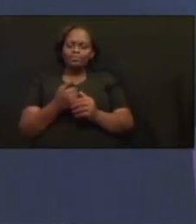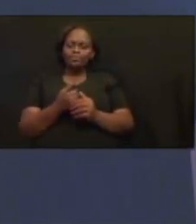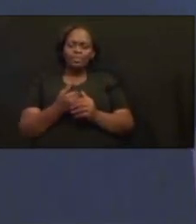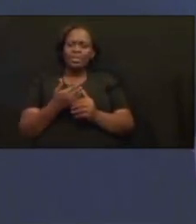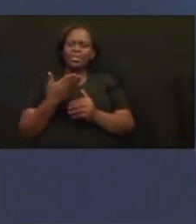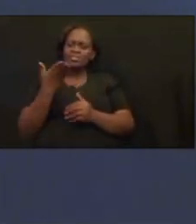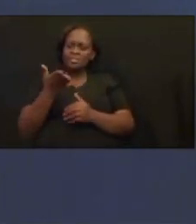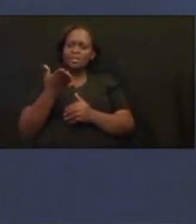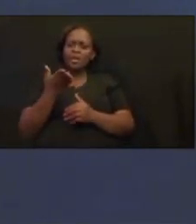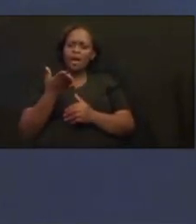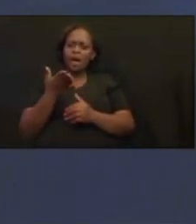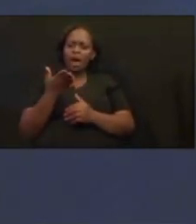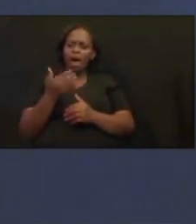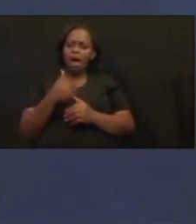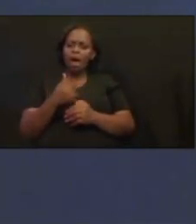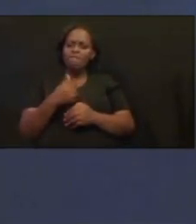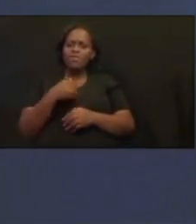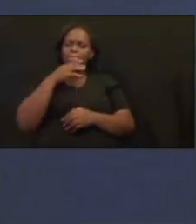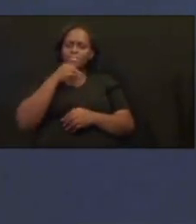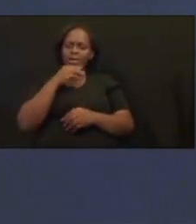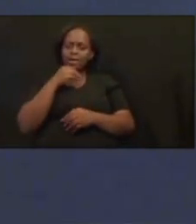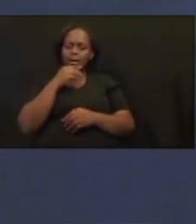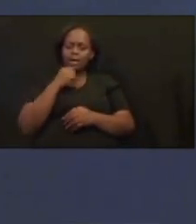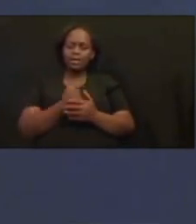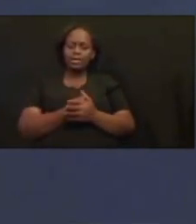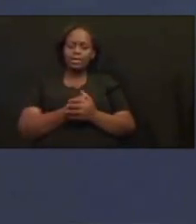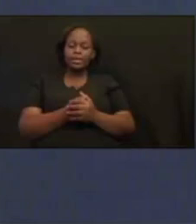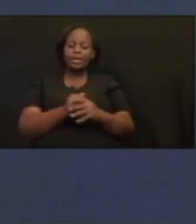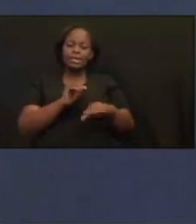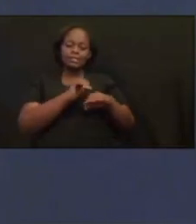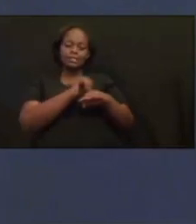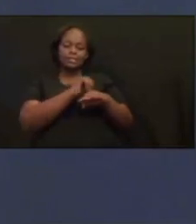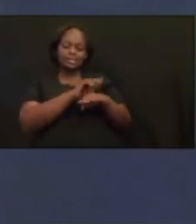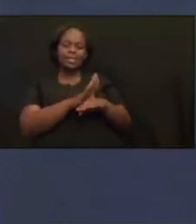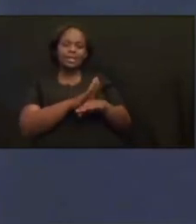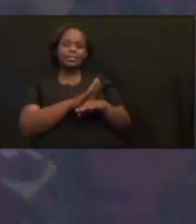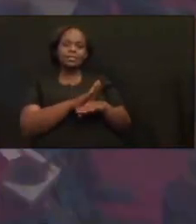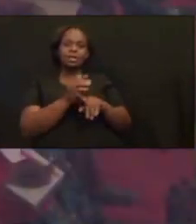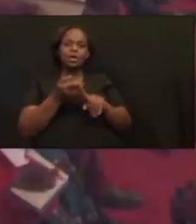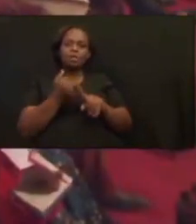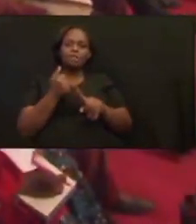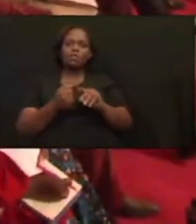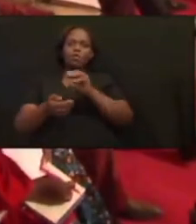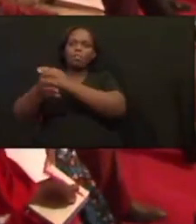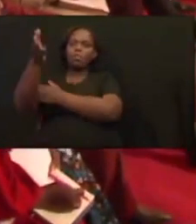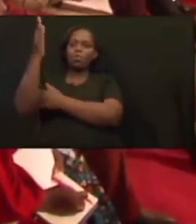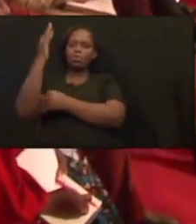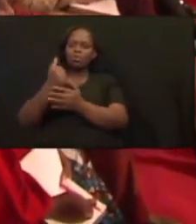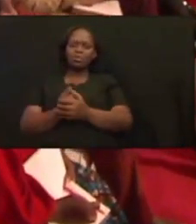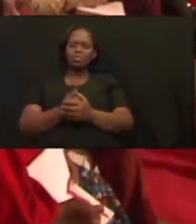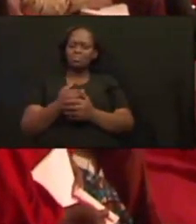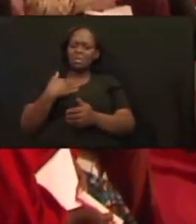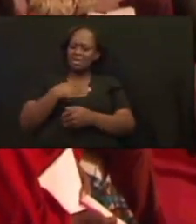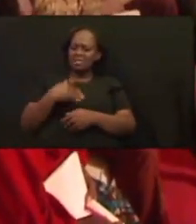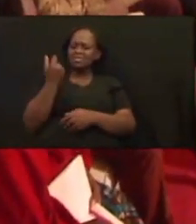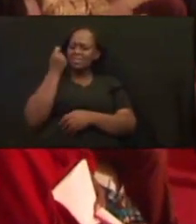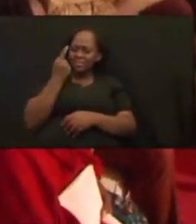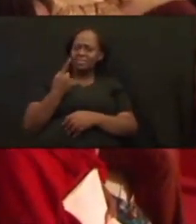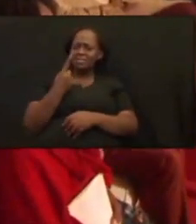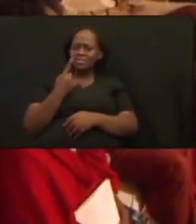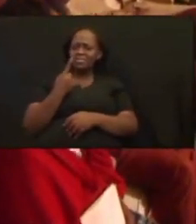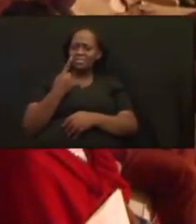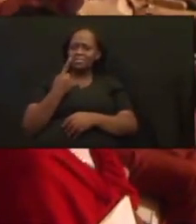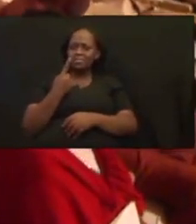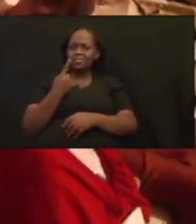man sent from God. It's a revelation you need to understand. There was